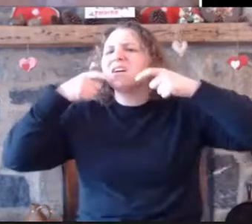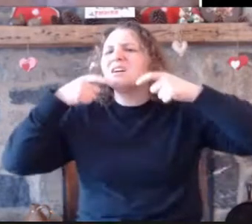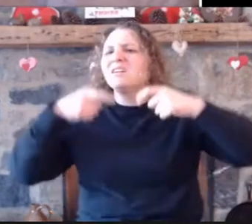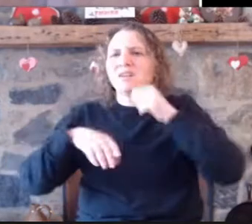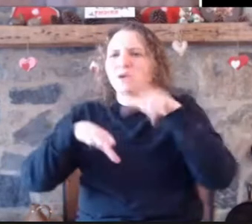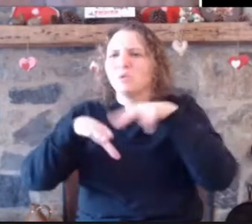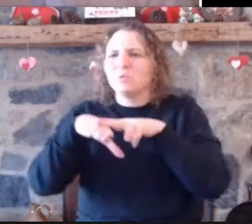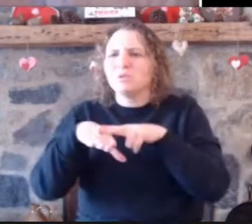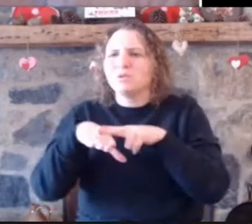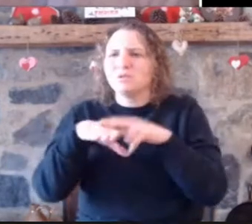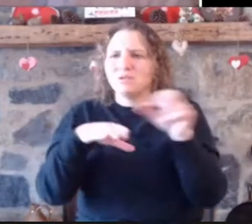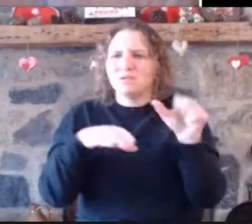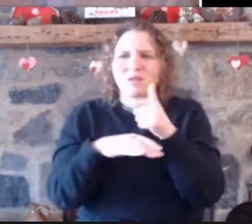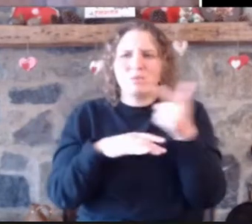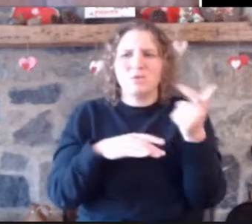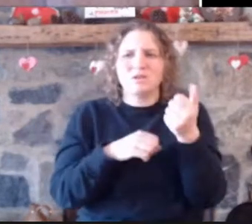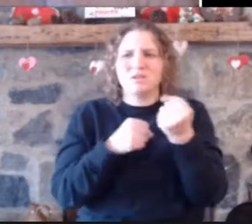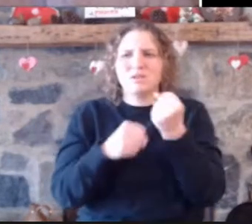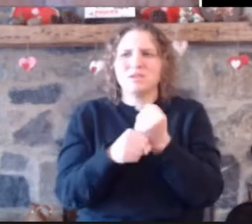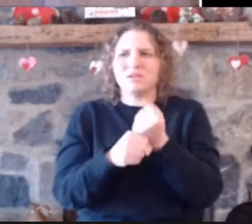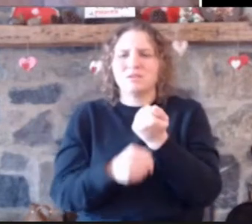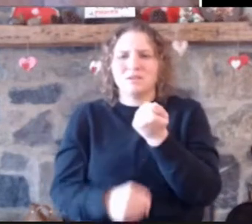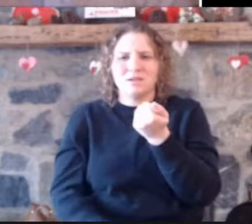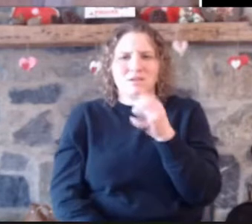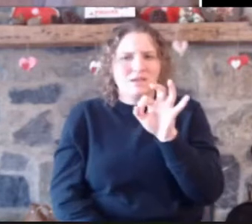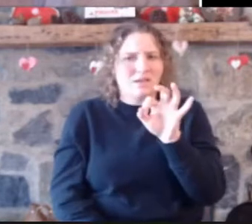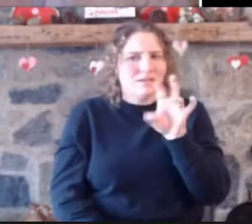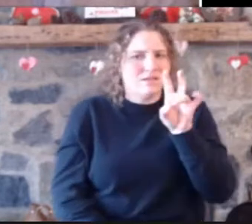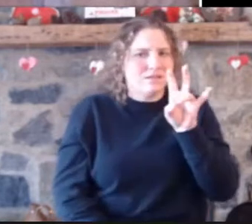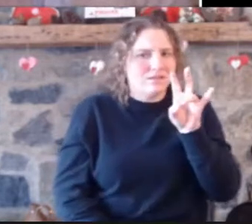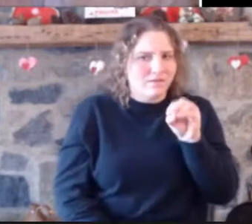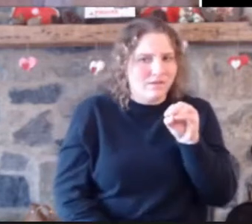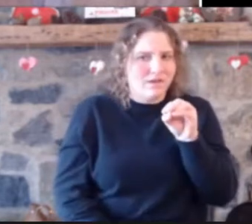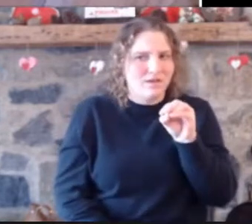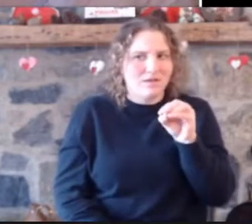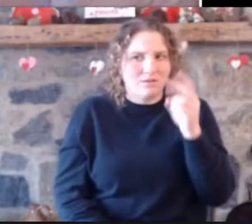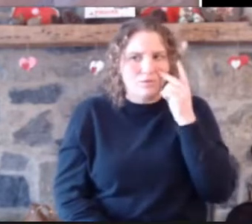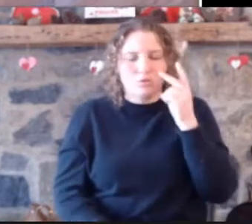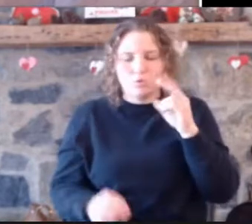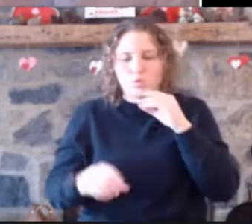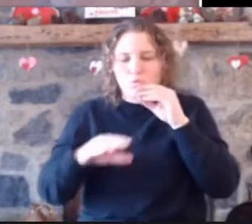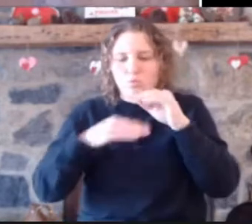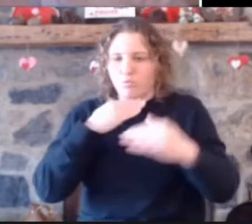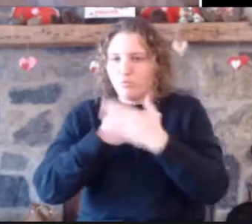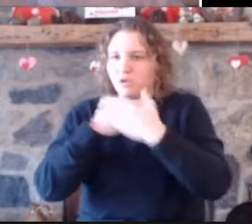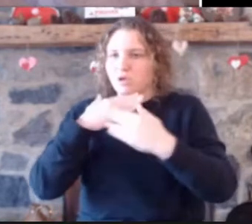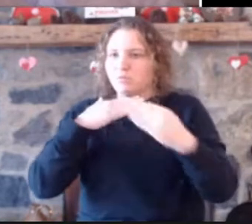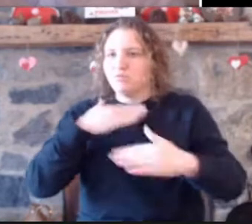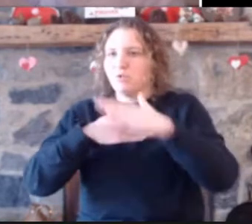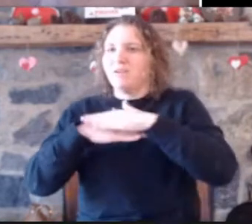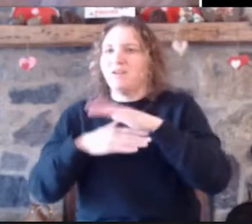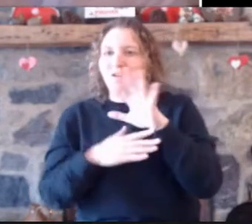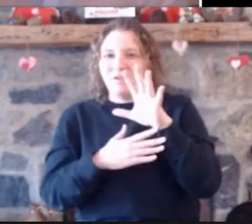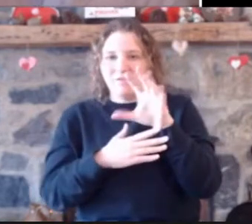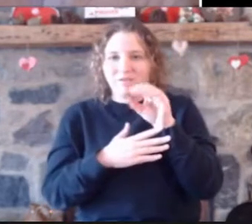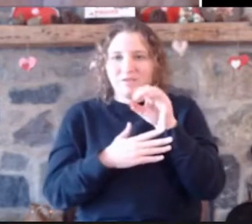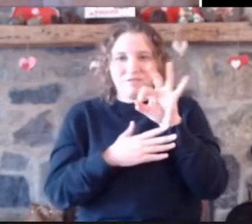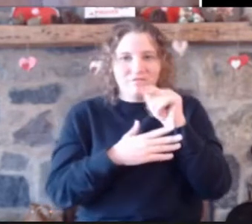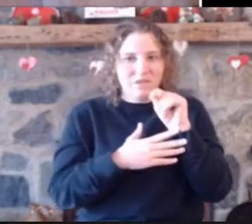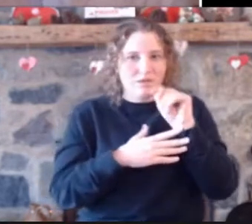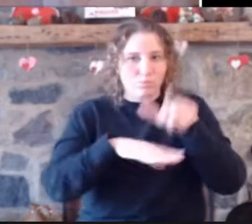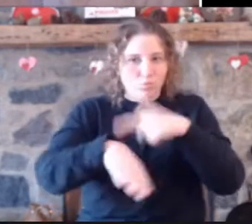isn't the only time. Here in 1970 in Nova Scotia, this thing washes aboard. It washes up on shore 50 feet long.